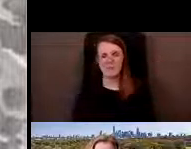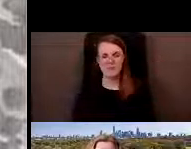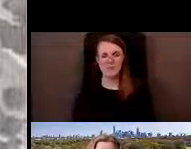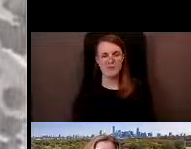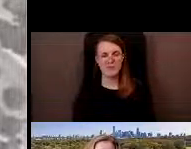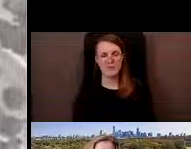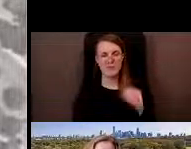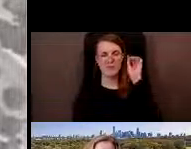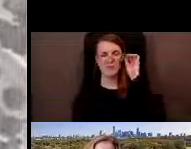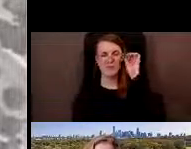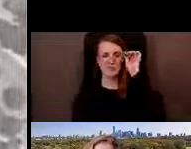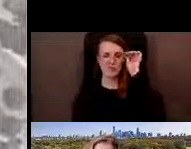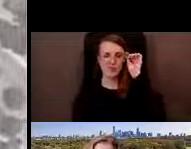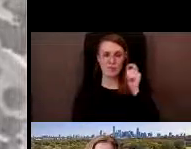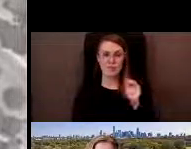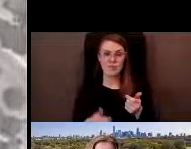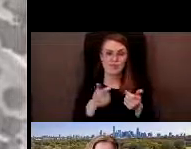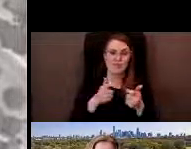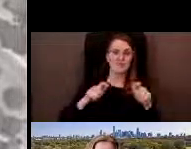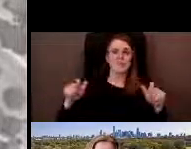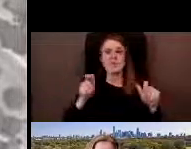Here's the Great Lawn area today.